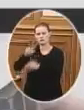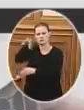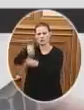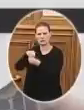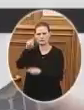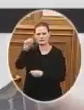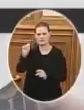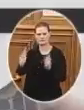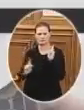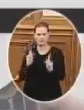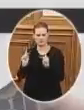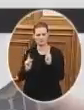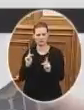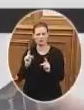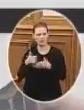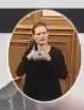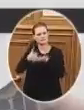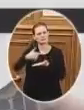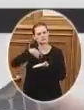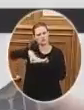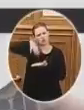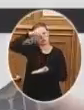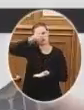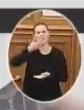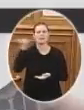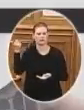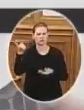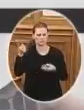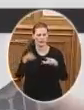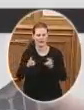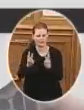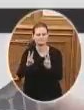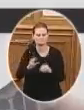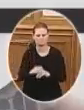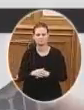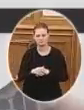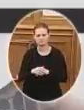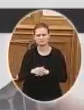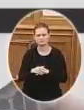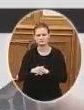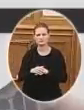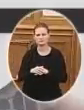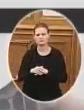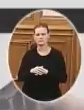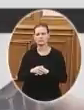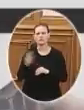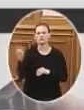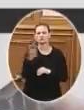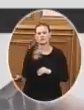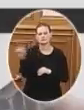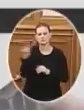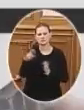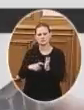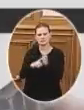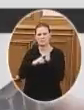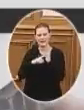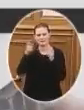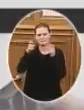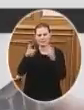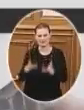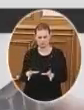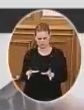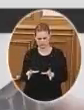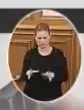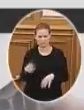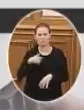hope to get that feedback as we work together. Also in that section is a transportation demand management We needed to make sure that the